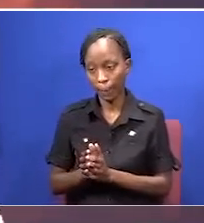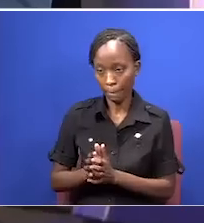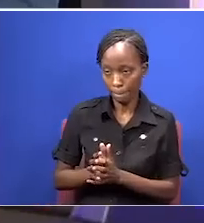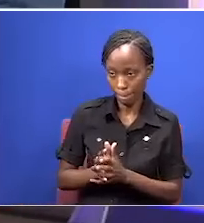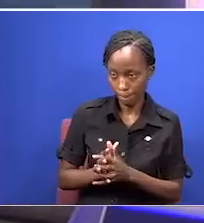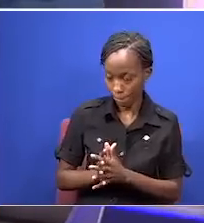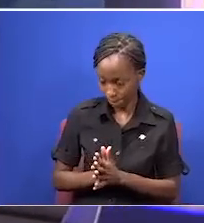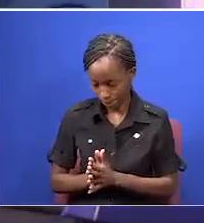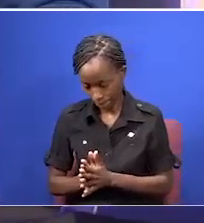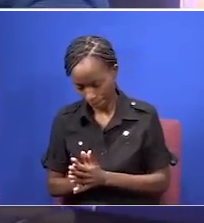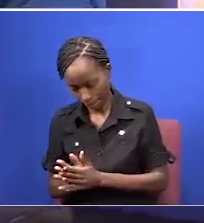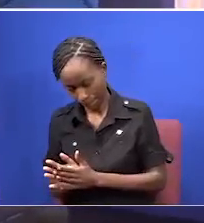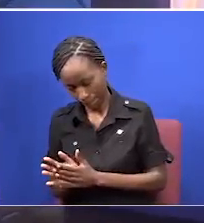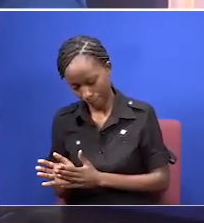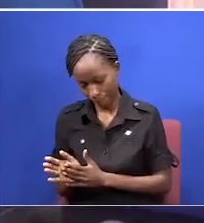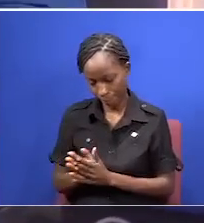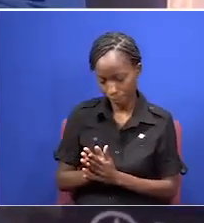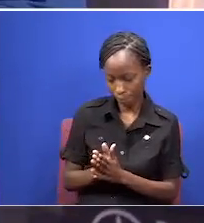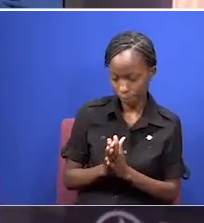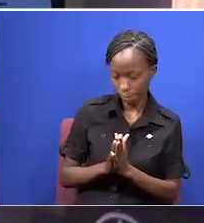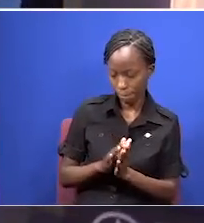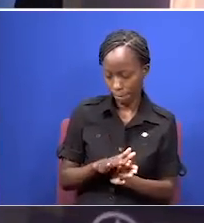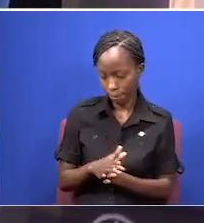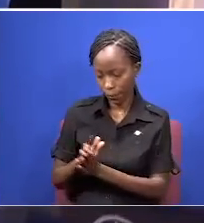jesus christ